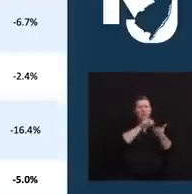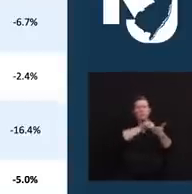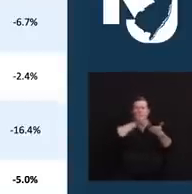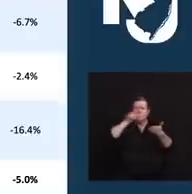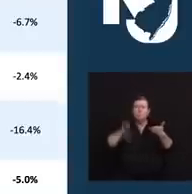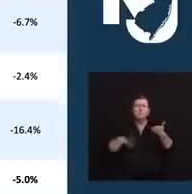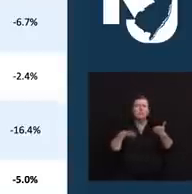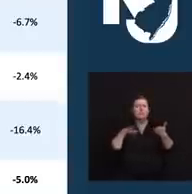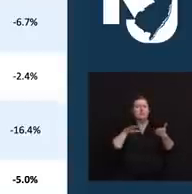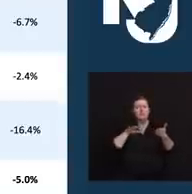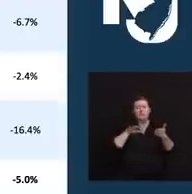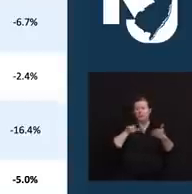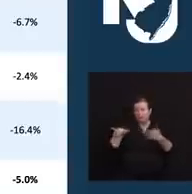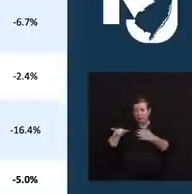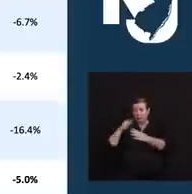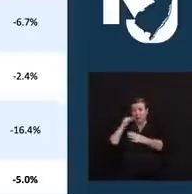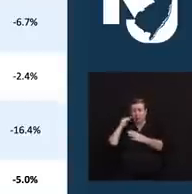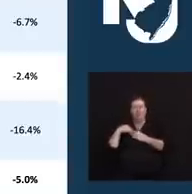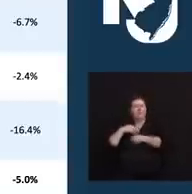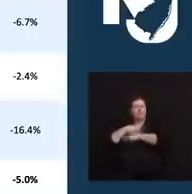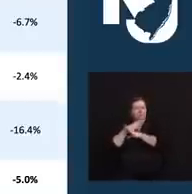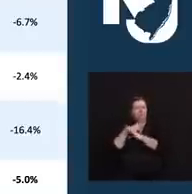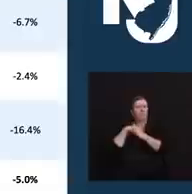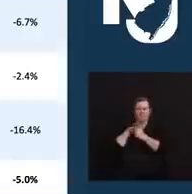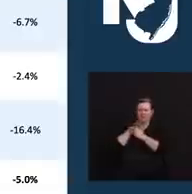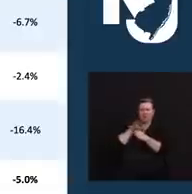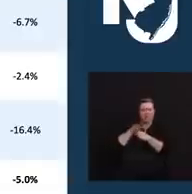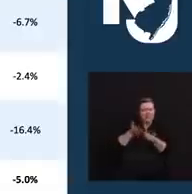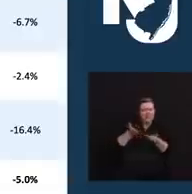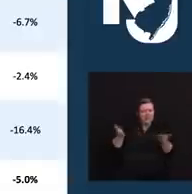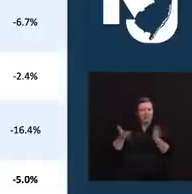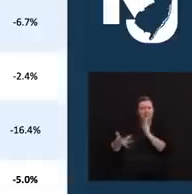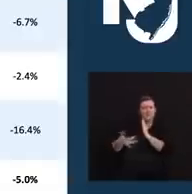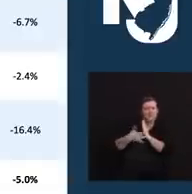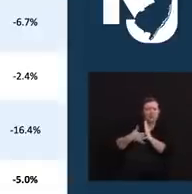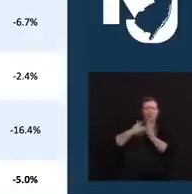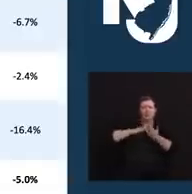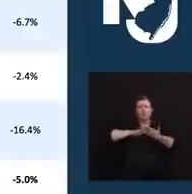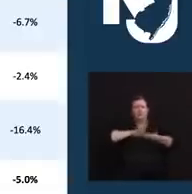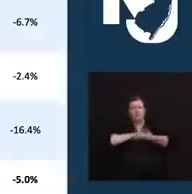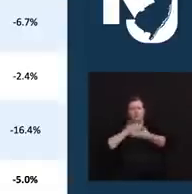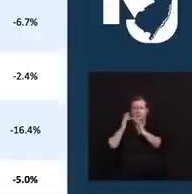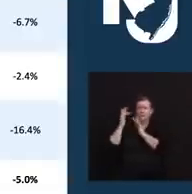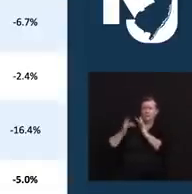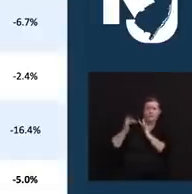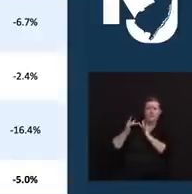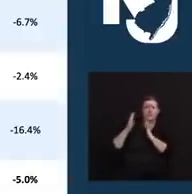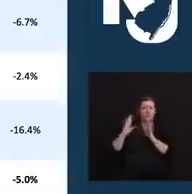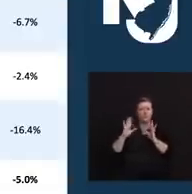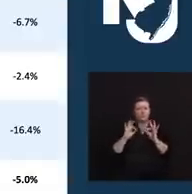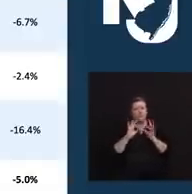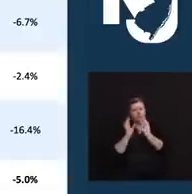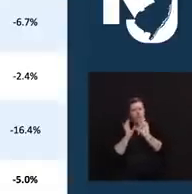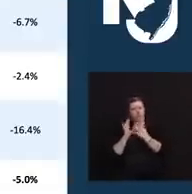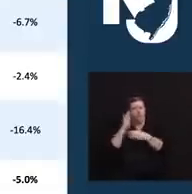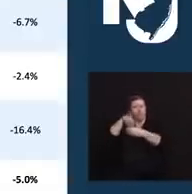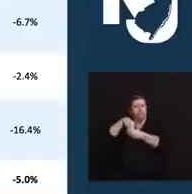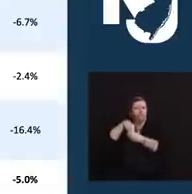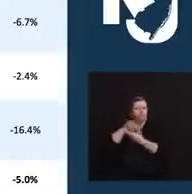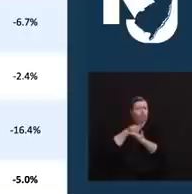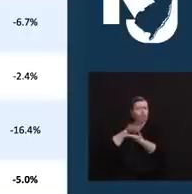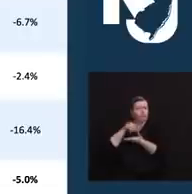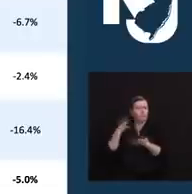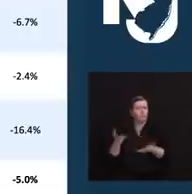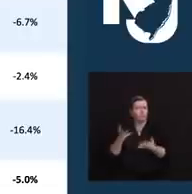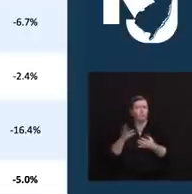learning has the tools and accessibility they need for their school days. This is a bona fide eye chart. As